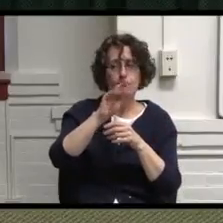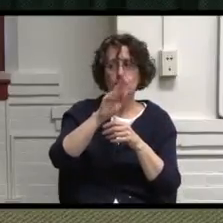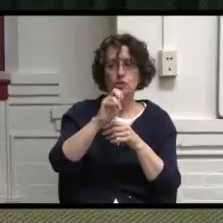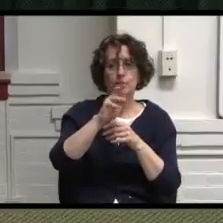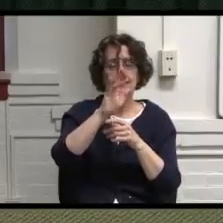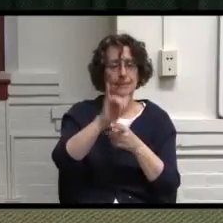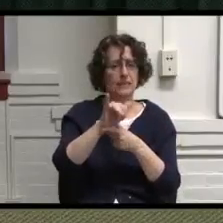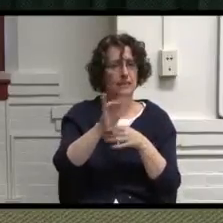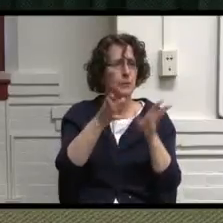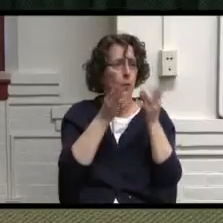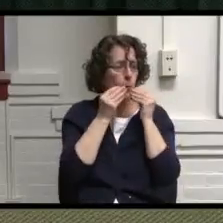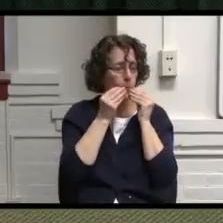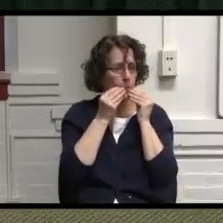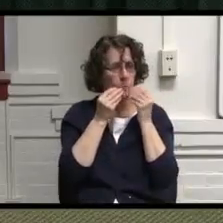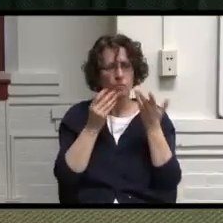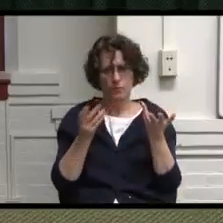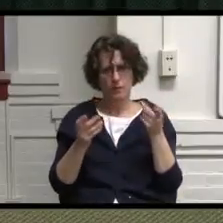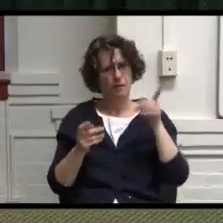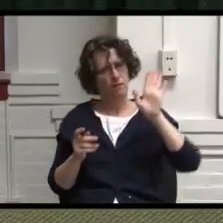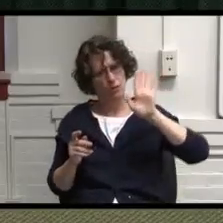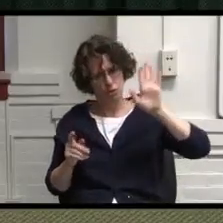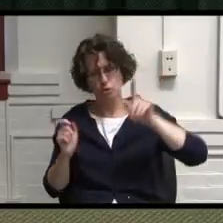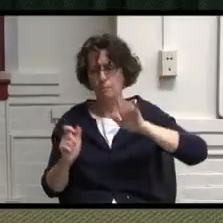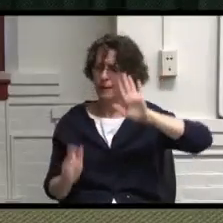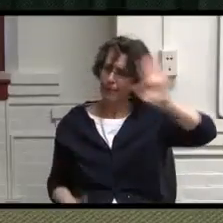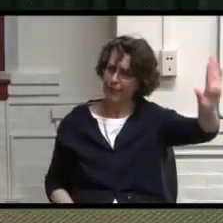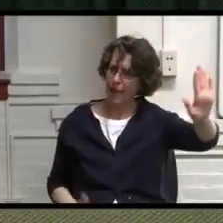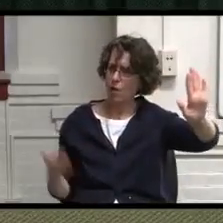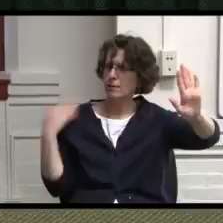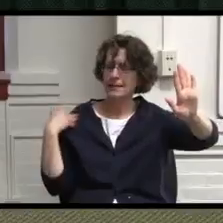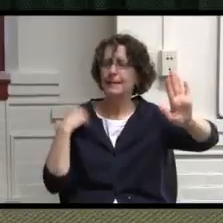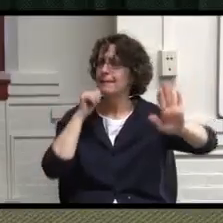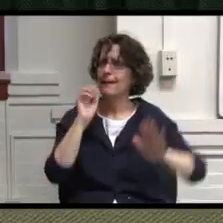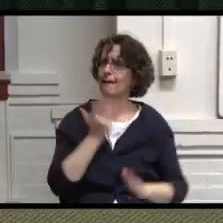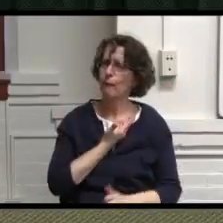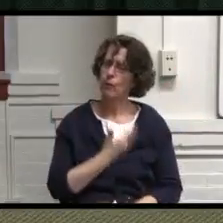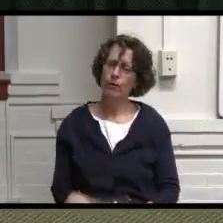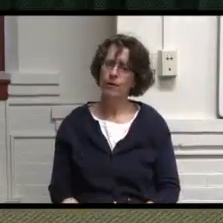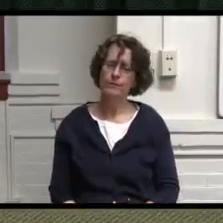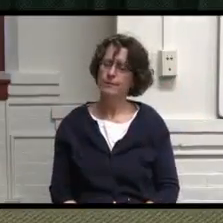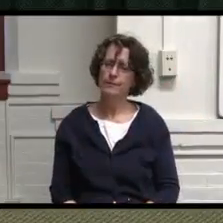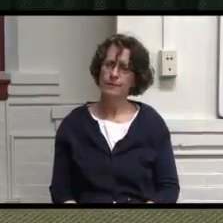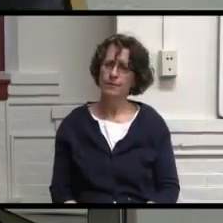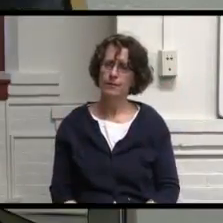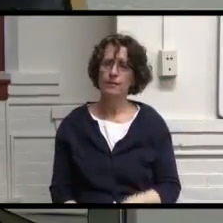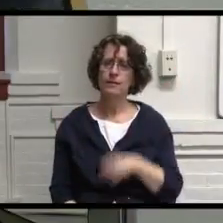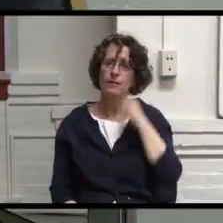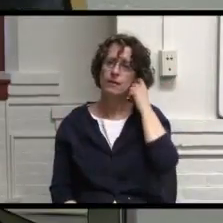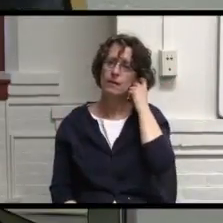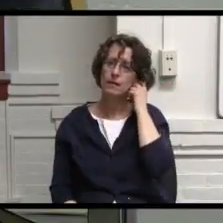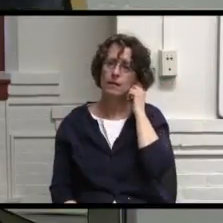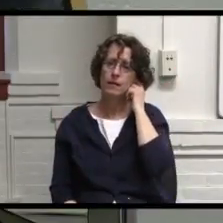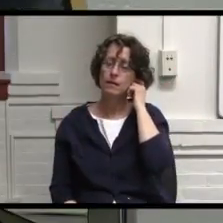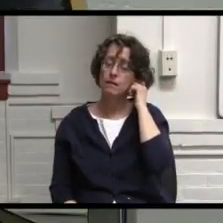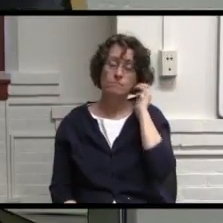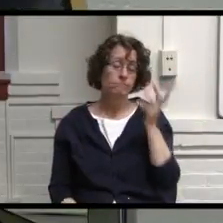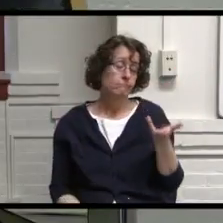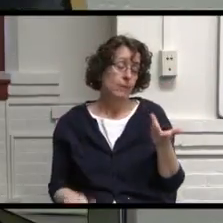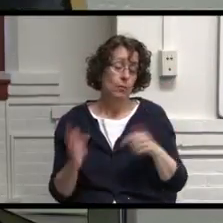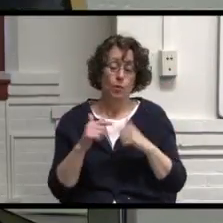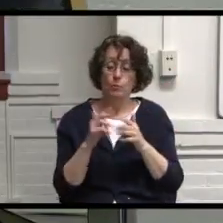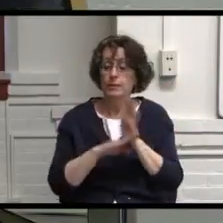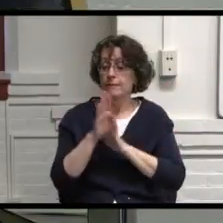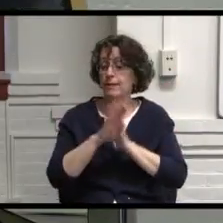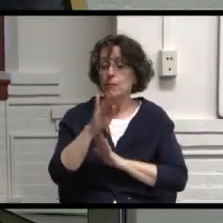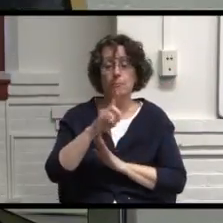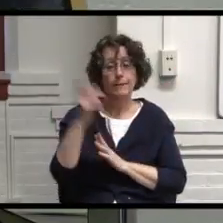they meet the specifications that we were looking for in the first place? That is something that was an oversight in the bid, and we